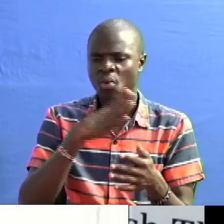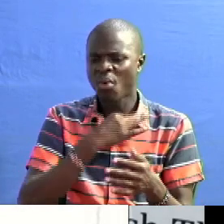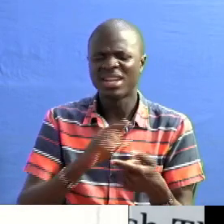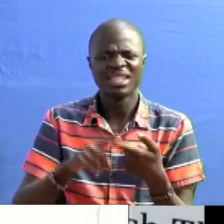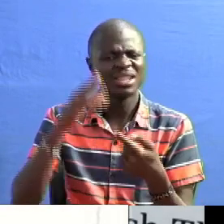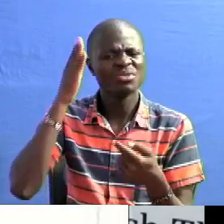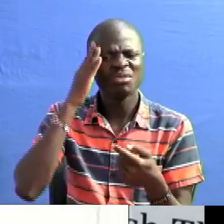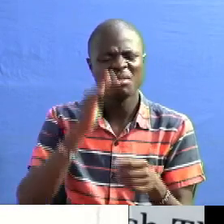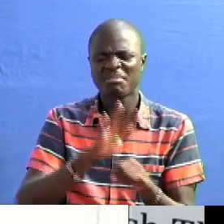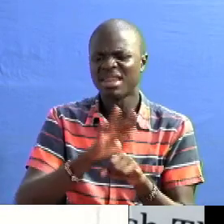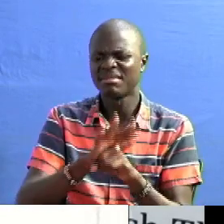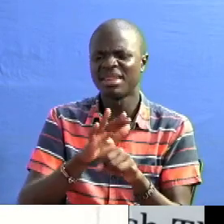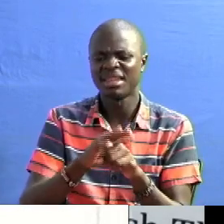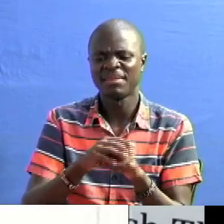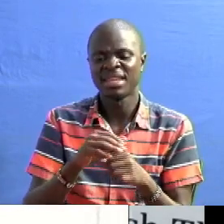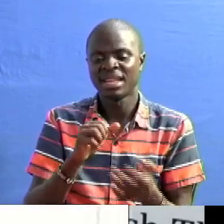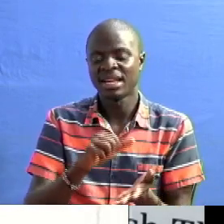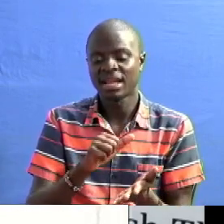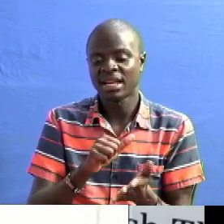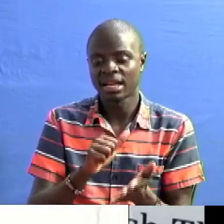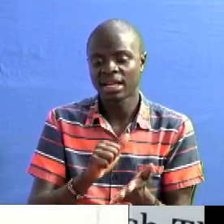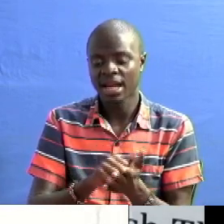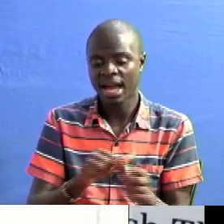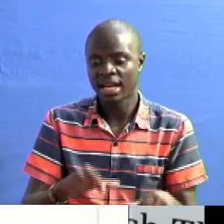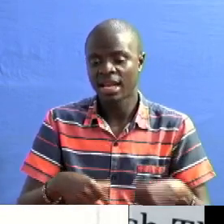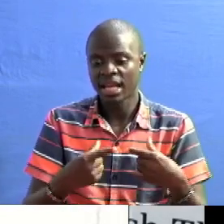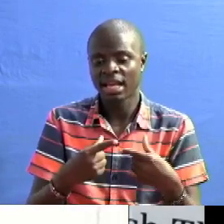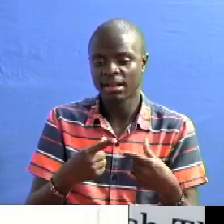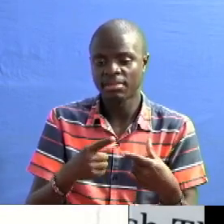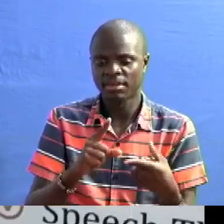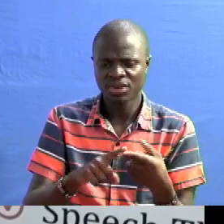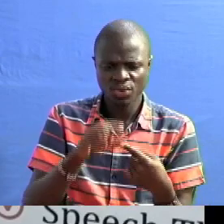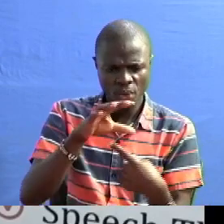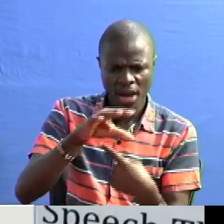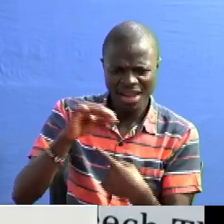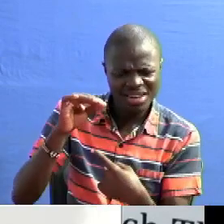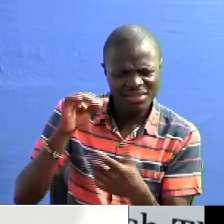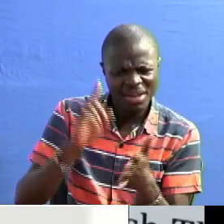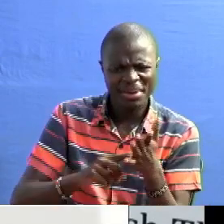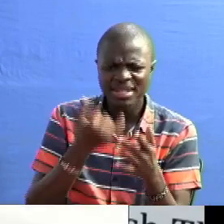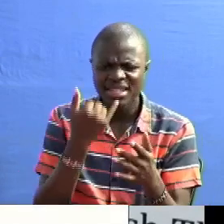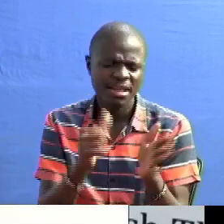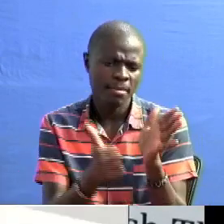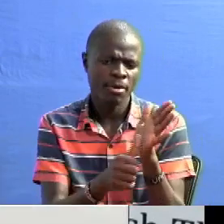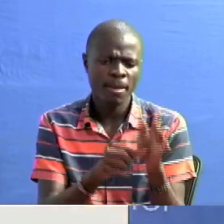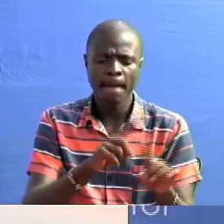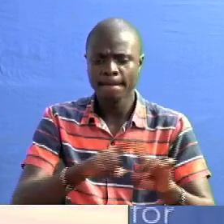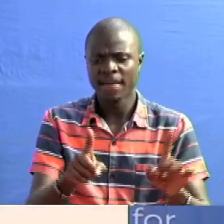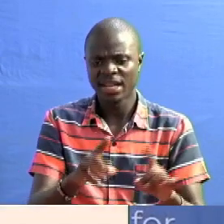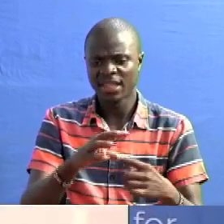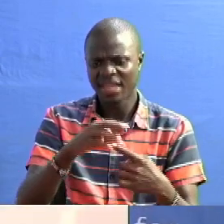help come to realizing there is a problem, to identify, but the actual diagnosis is supposed to be done by the